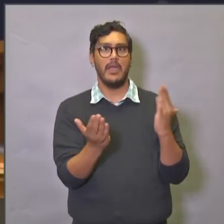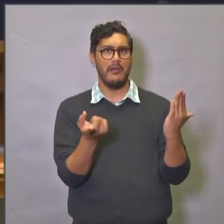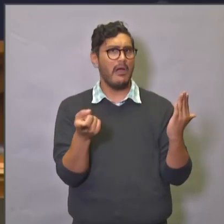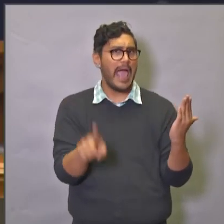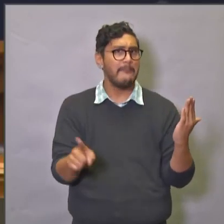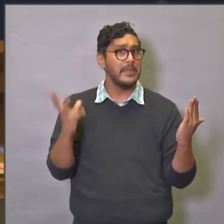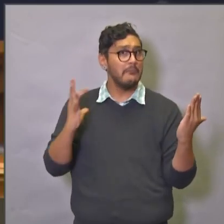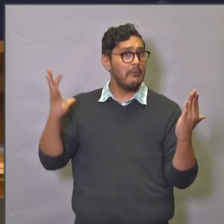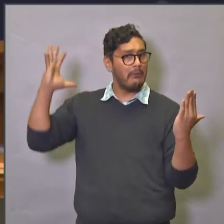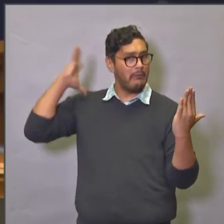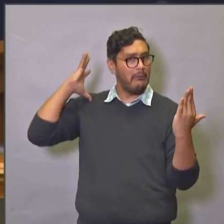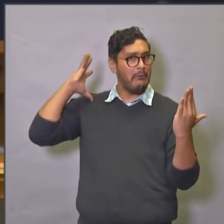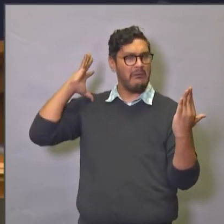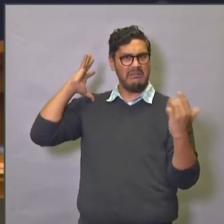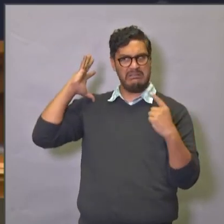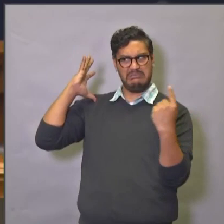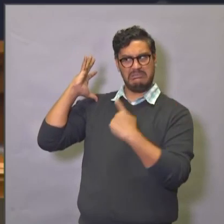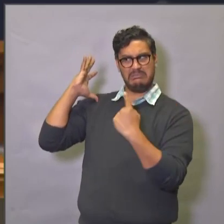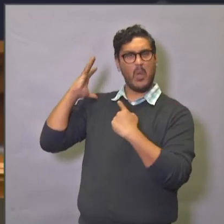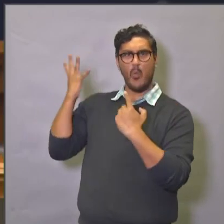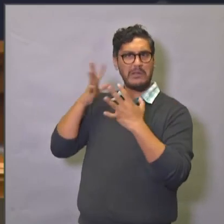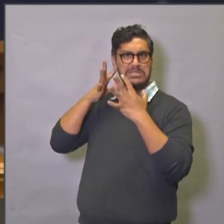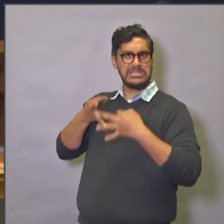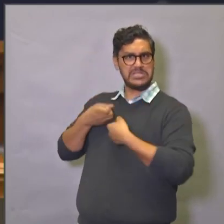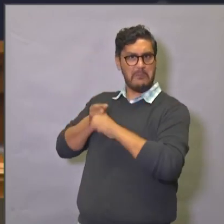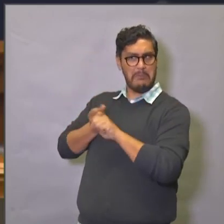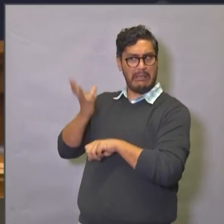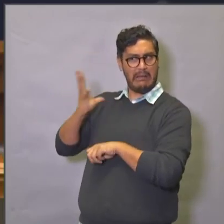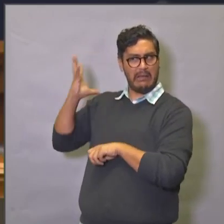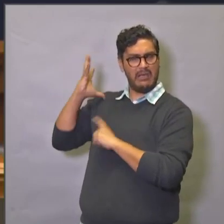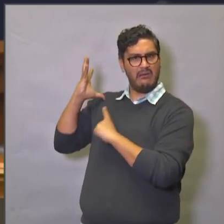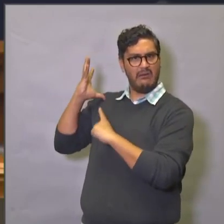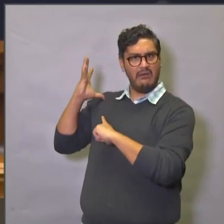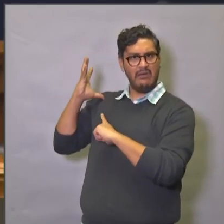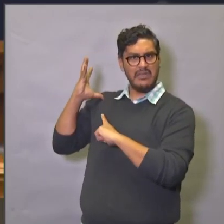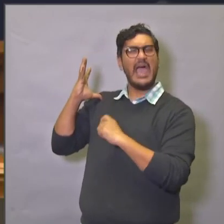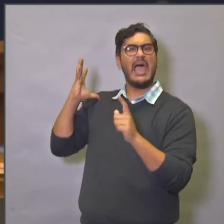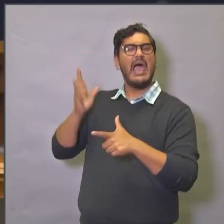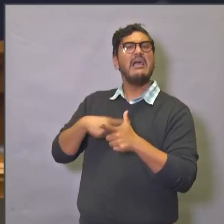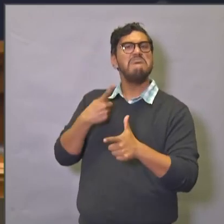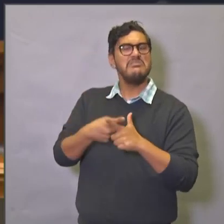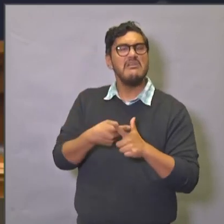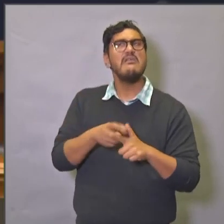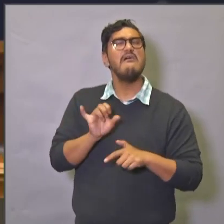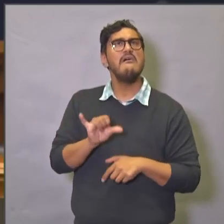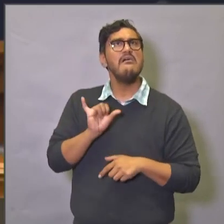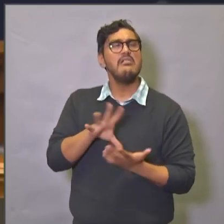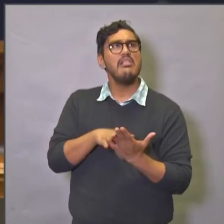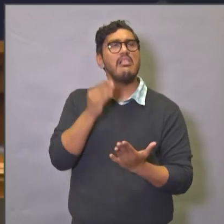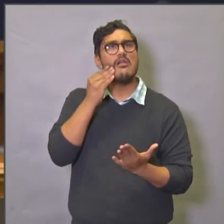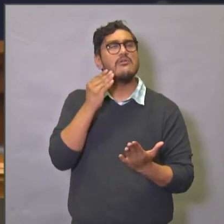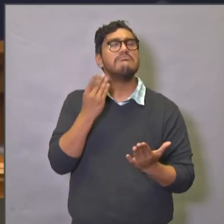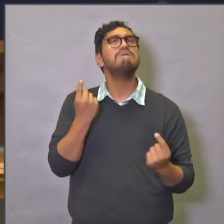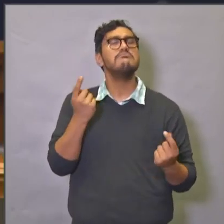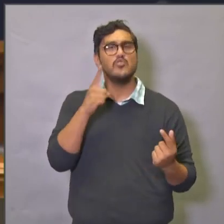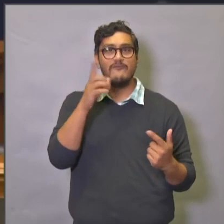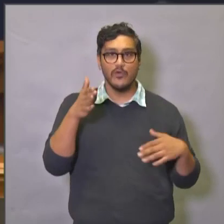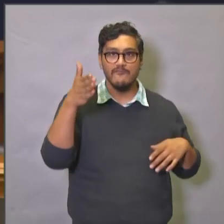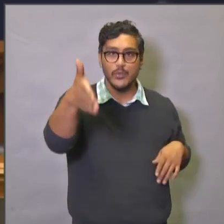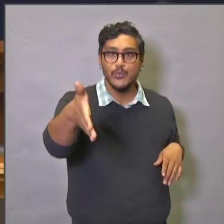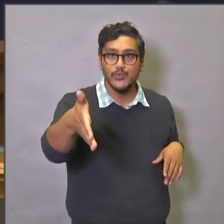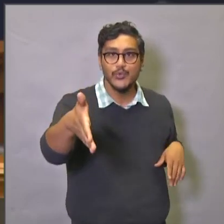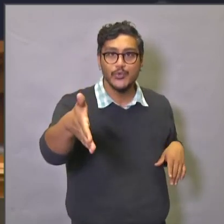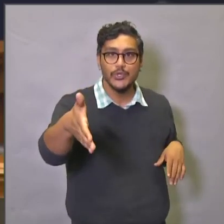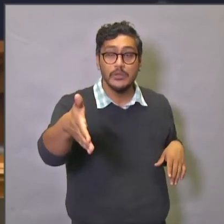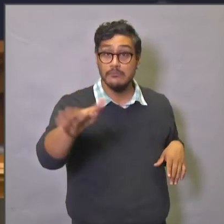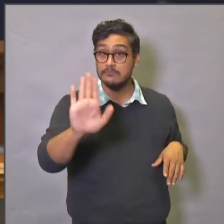what kinds of decisions we were making, and then what does that tell us about how to proceed in the future. I also appreciate all the